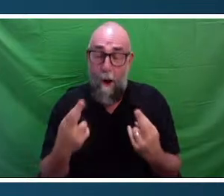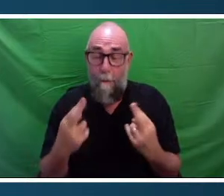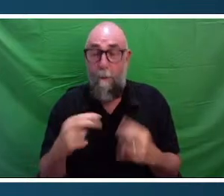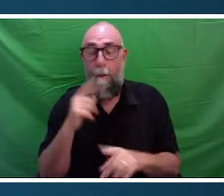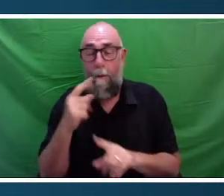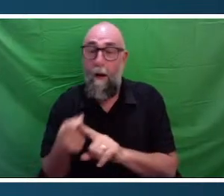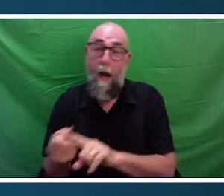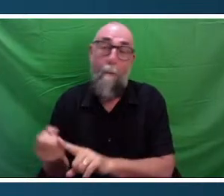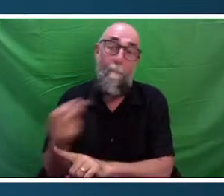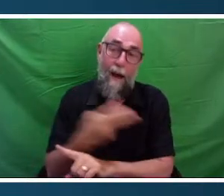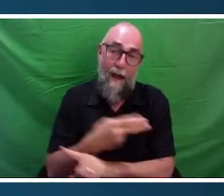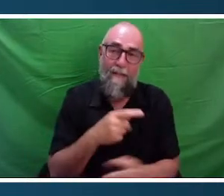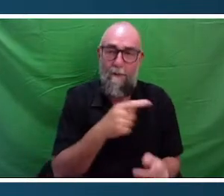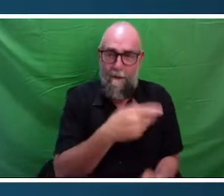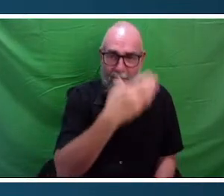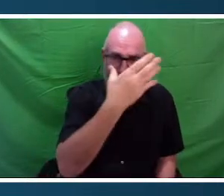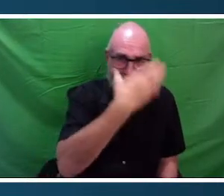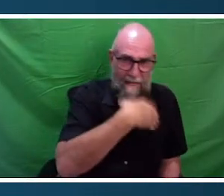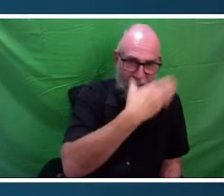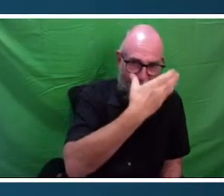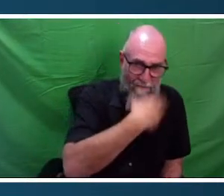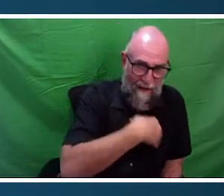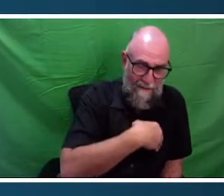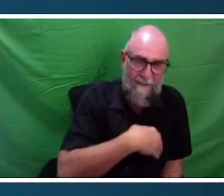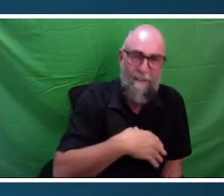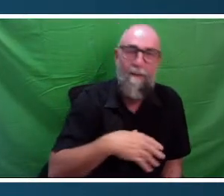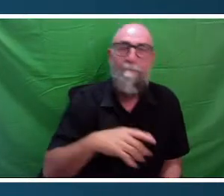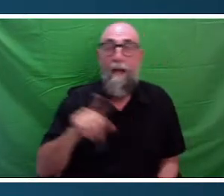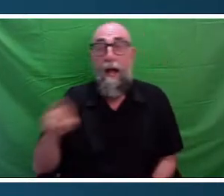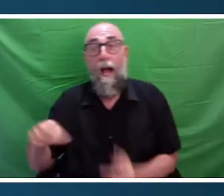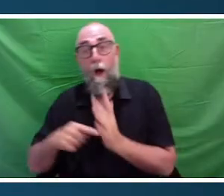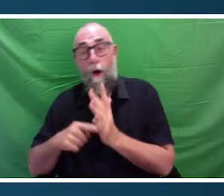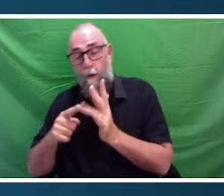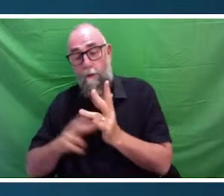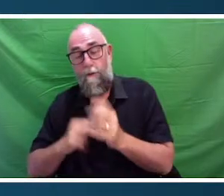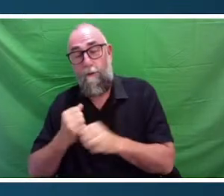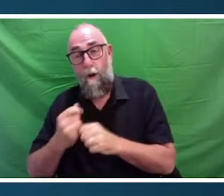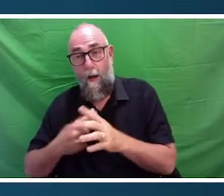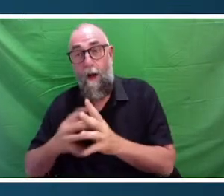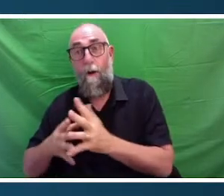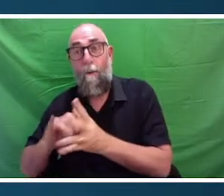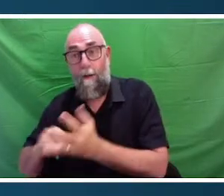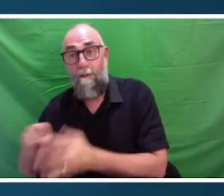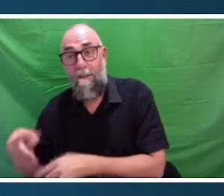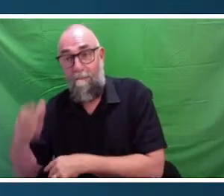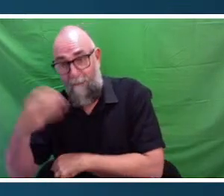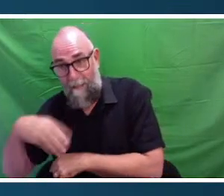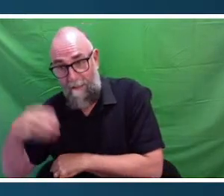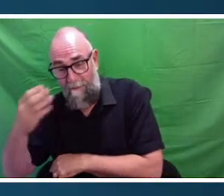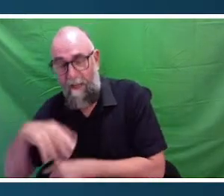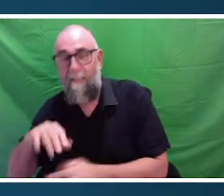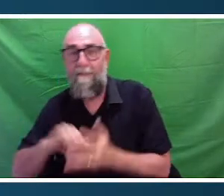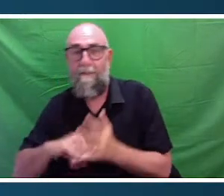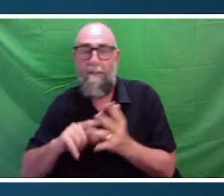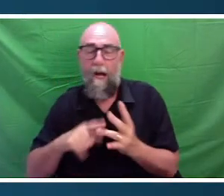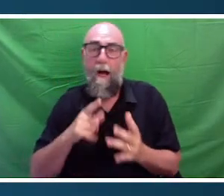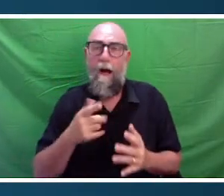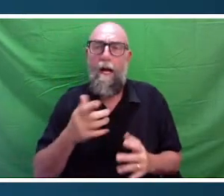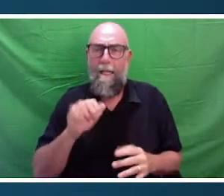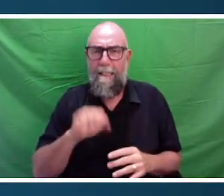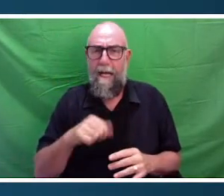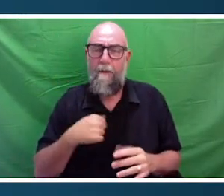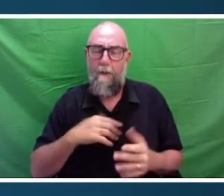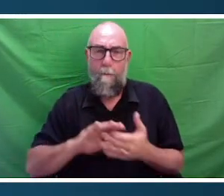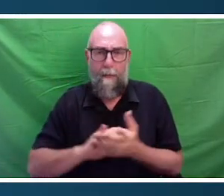But we did get the Tongan one all done face-to-face, and it was done by basically the same team that did the census, and so we can compare. And that we do see the